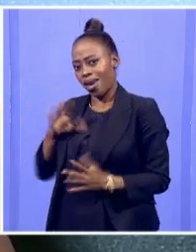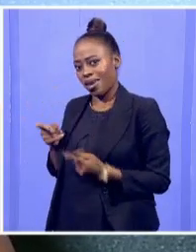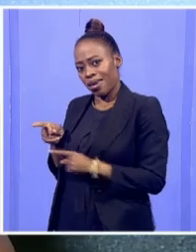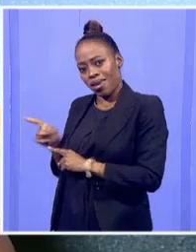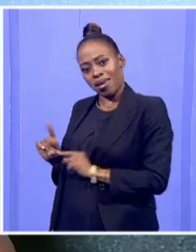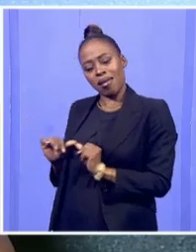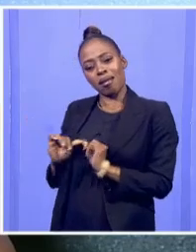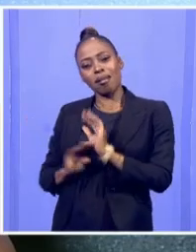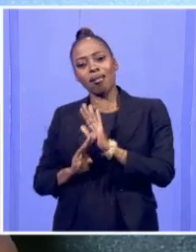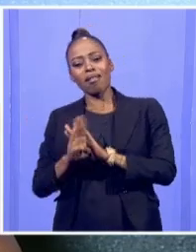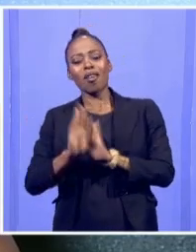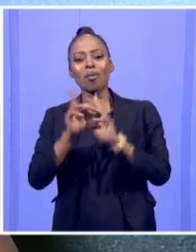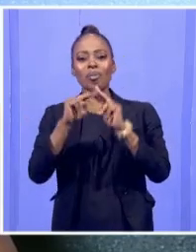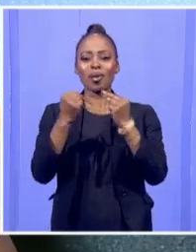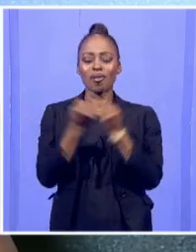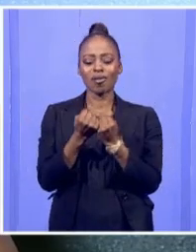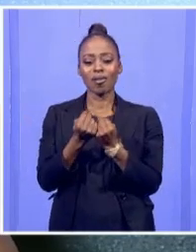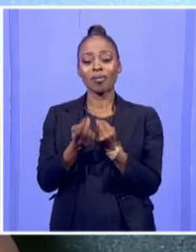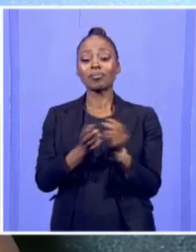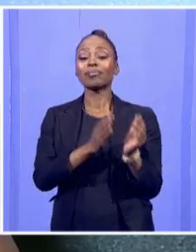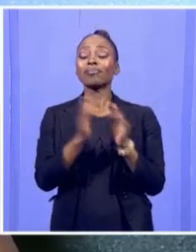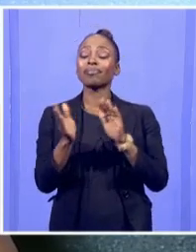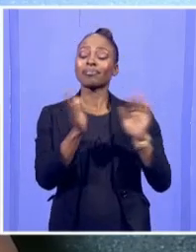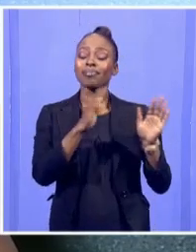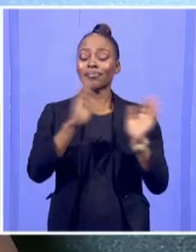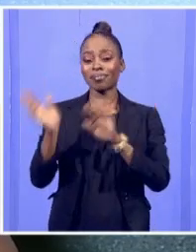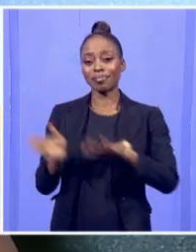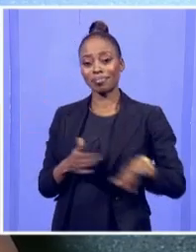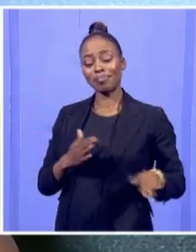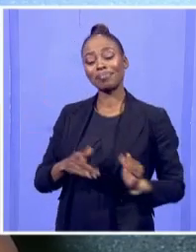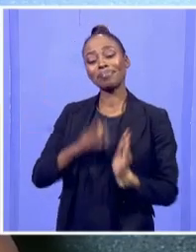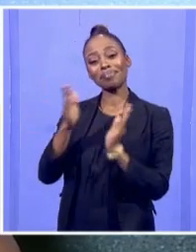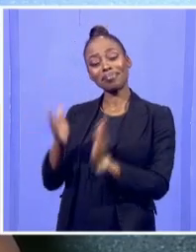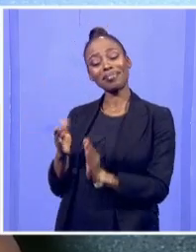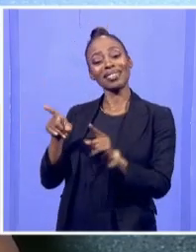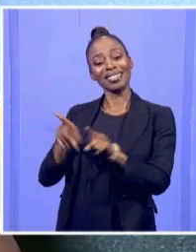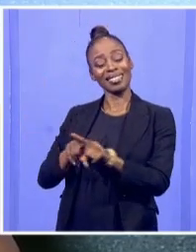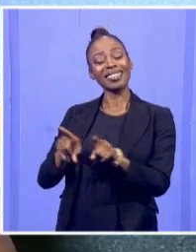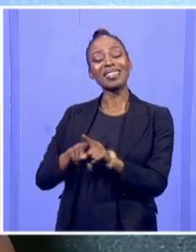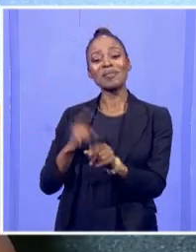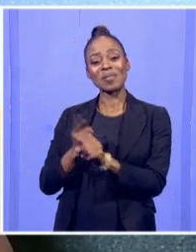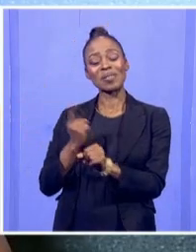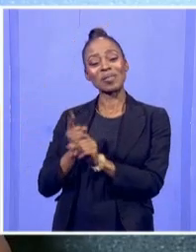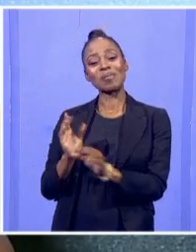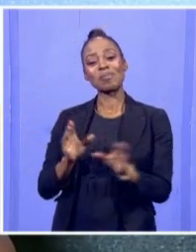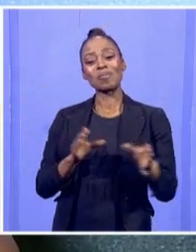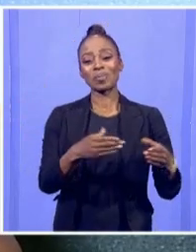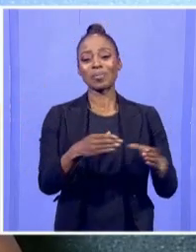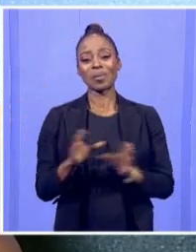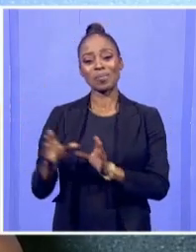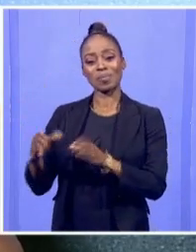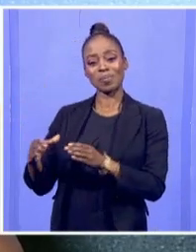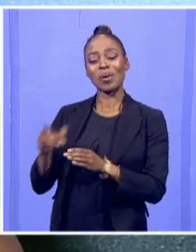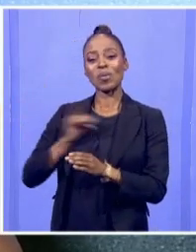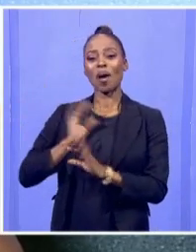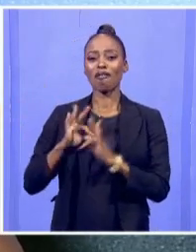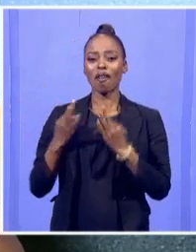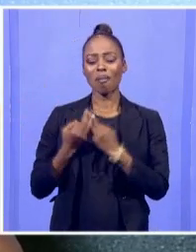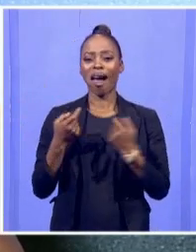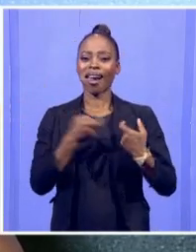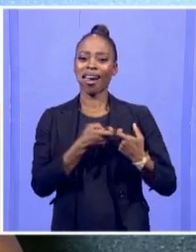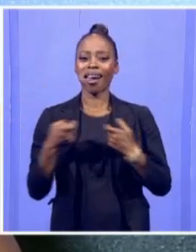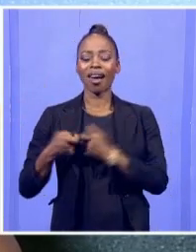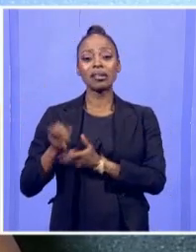the nation as they please. No. But on the other side, Naledi, like I stated earlier, it's a family battle. There are